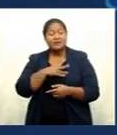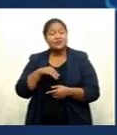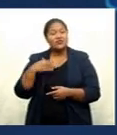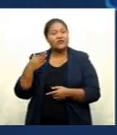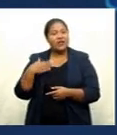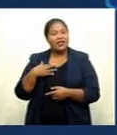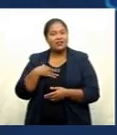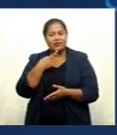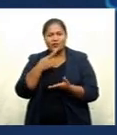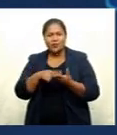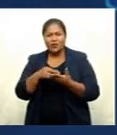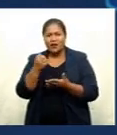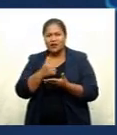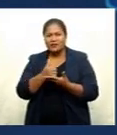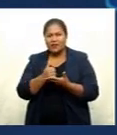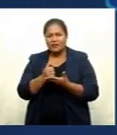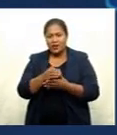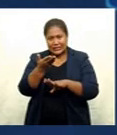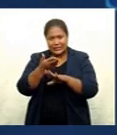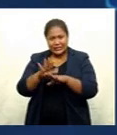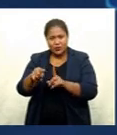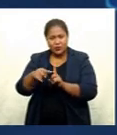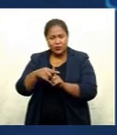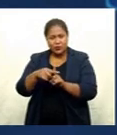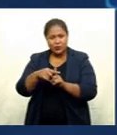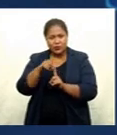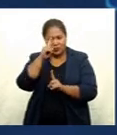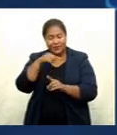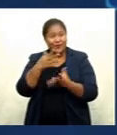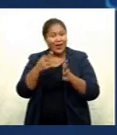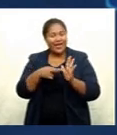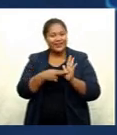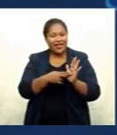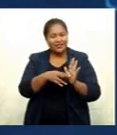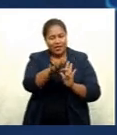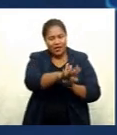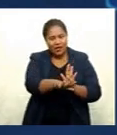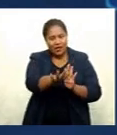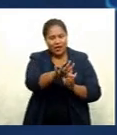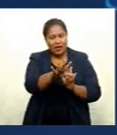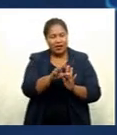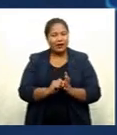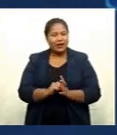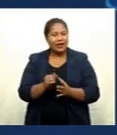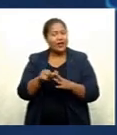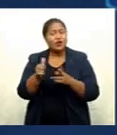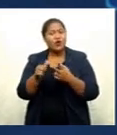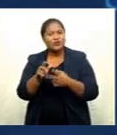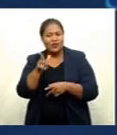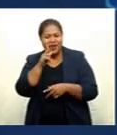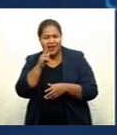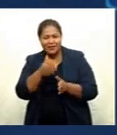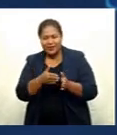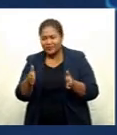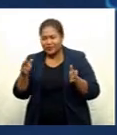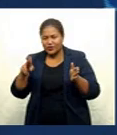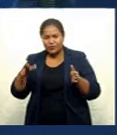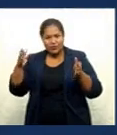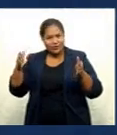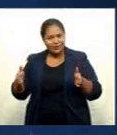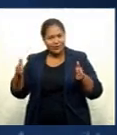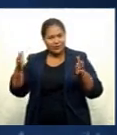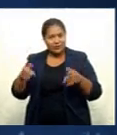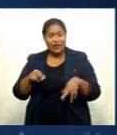has recorded a number of new infections in the Nadi area as well as the Lami Nosori zone. Fiji